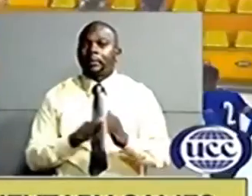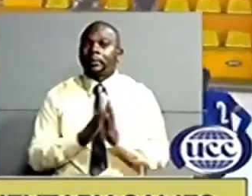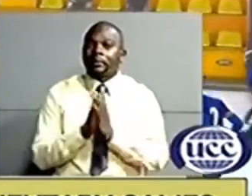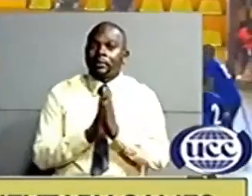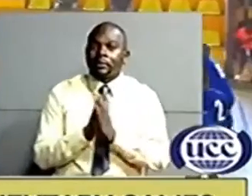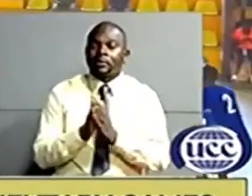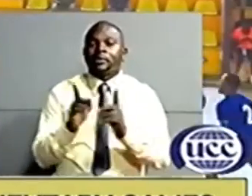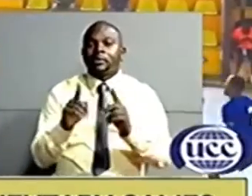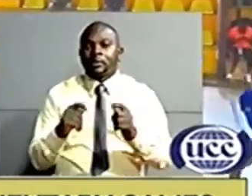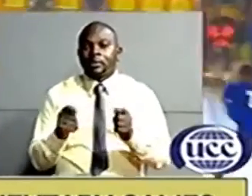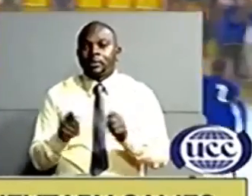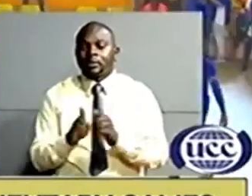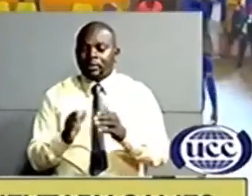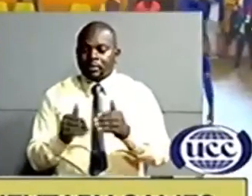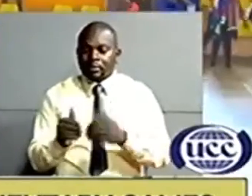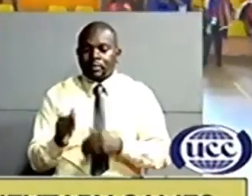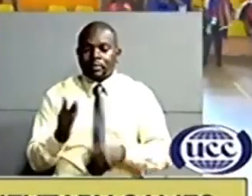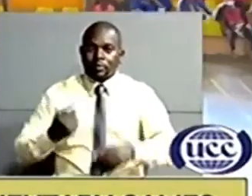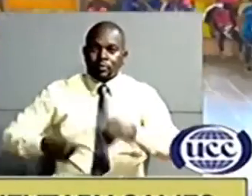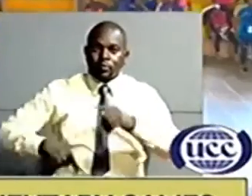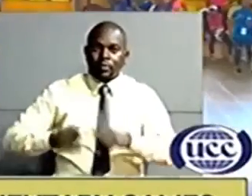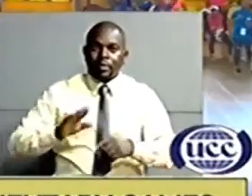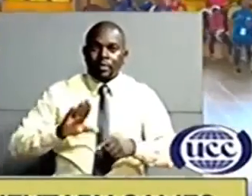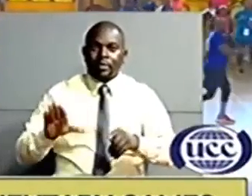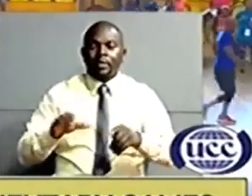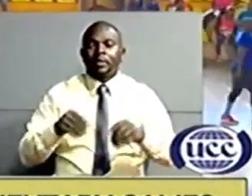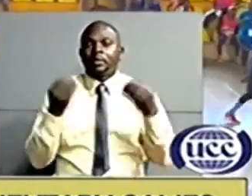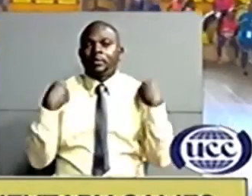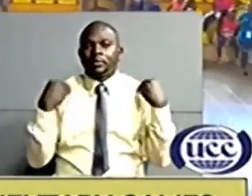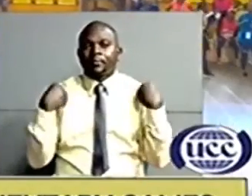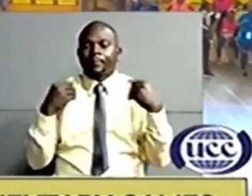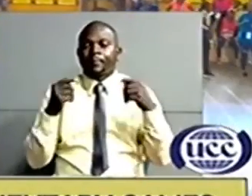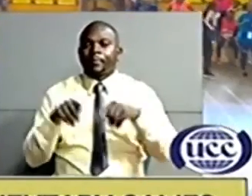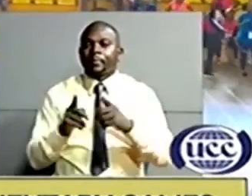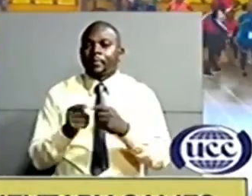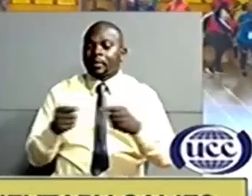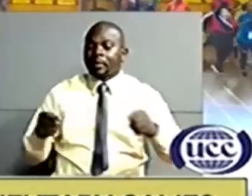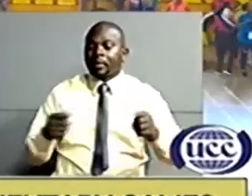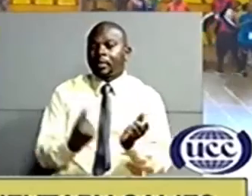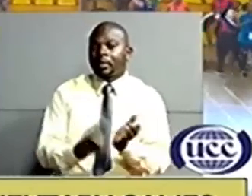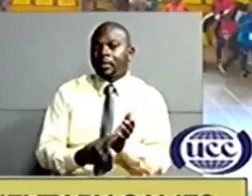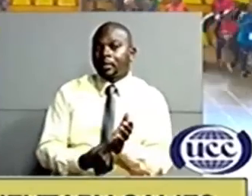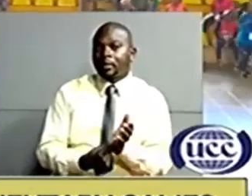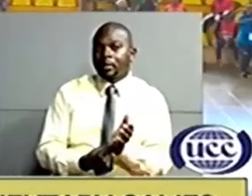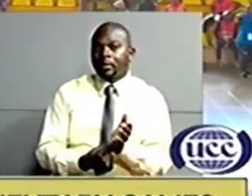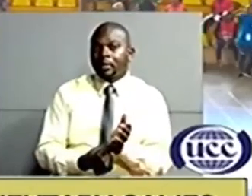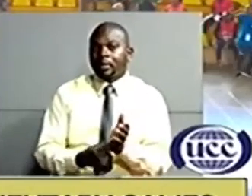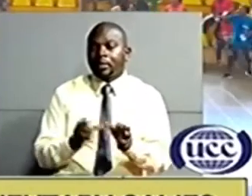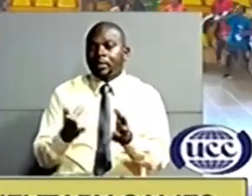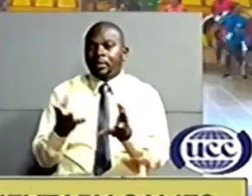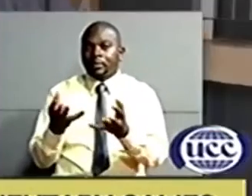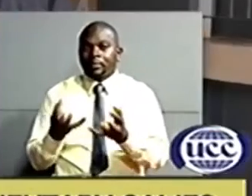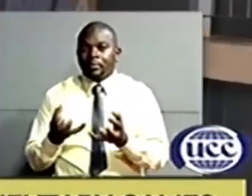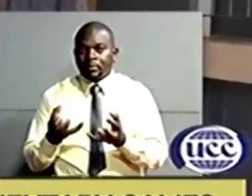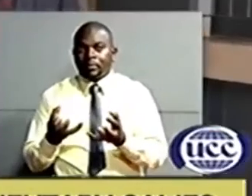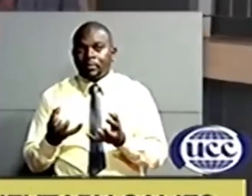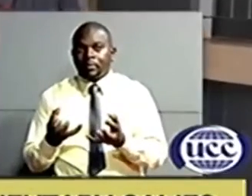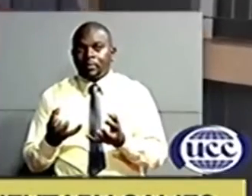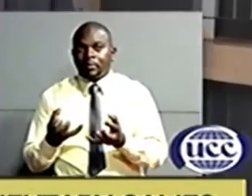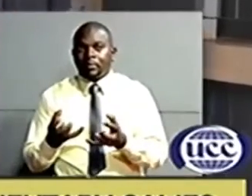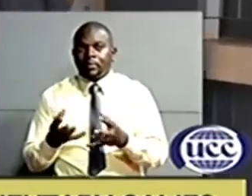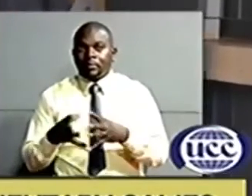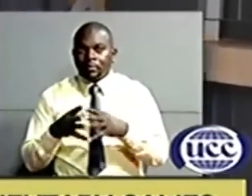team and they look forward to winning all their games. Into the game today against Uganda, expecting to